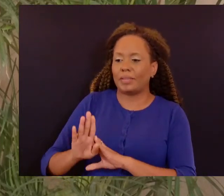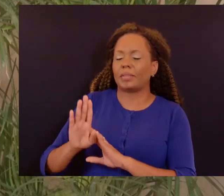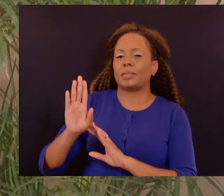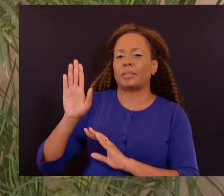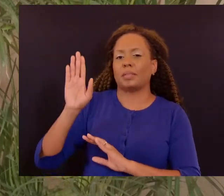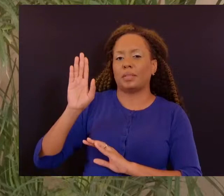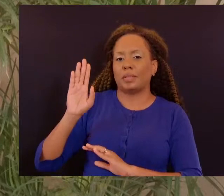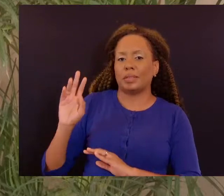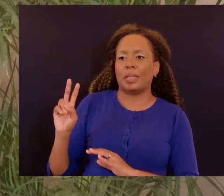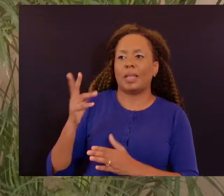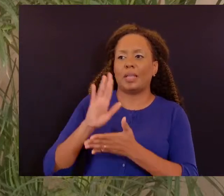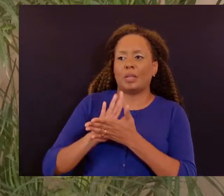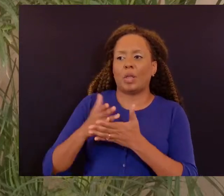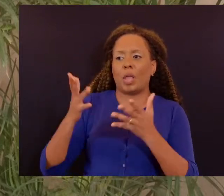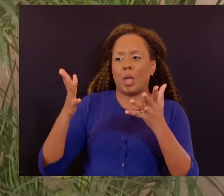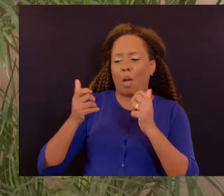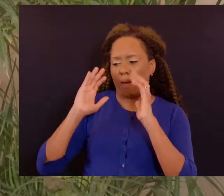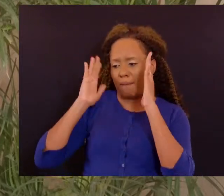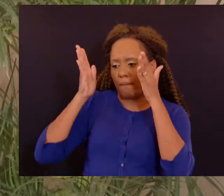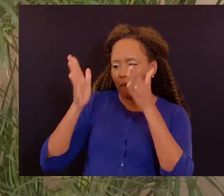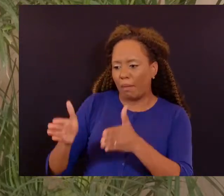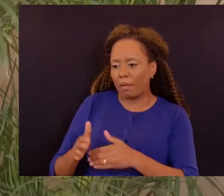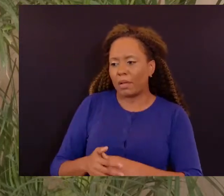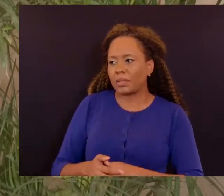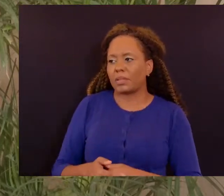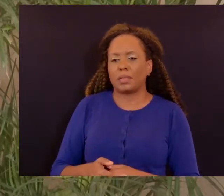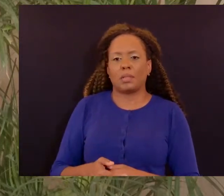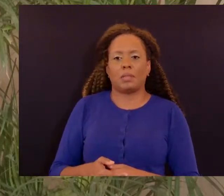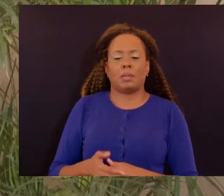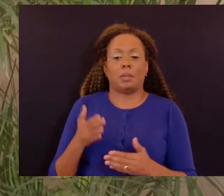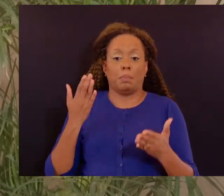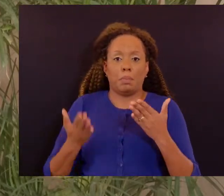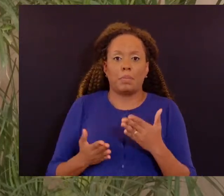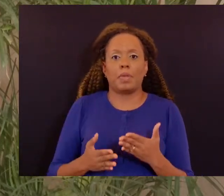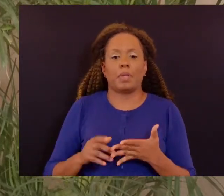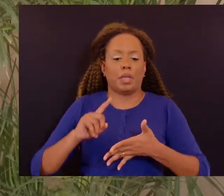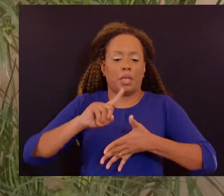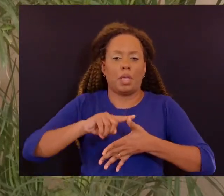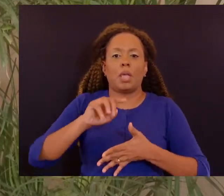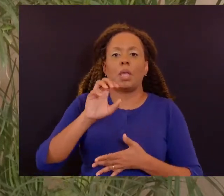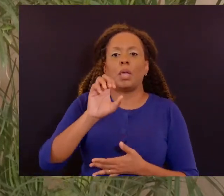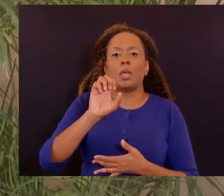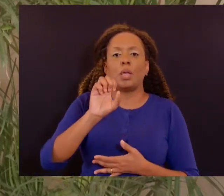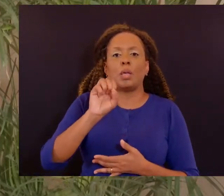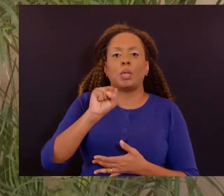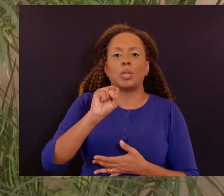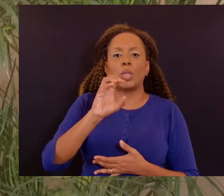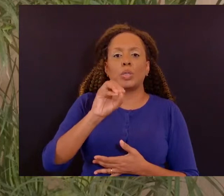numeracy, ensure that they get some social studies, ensure that they get exposure to some